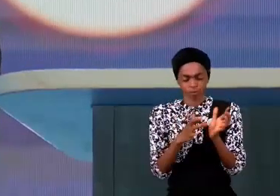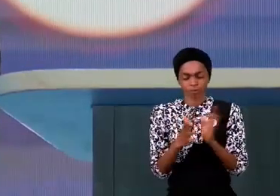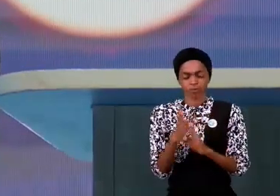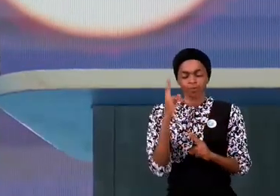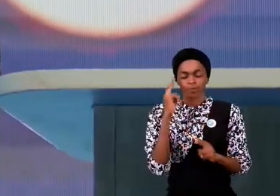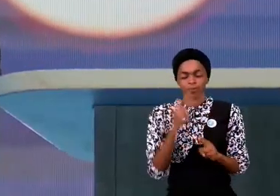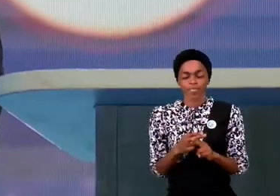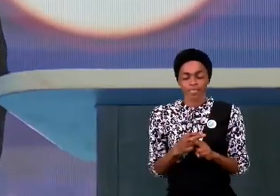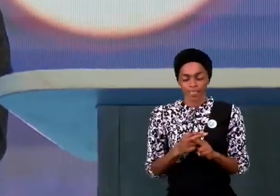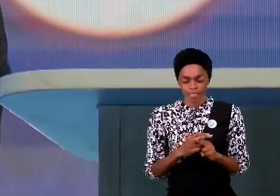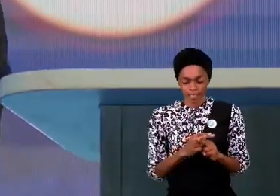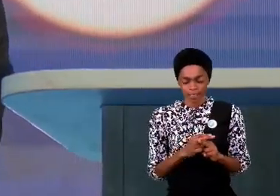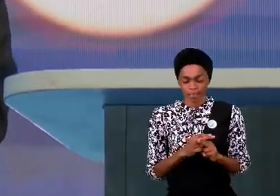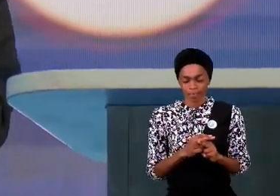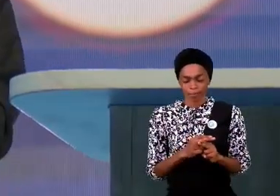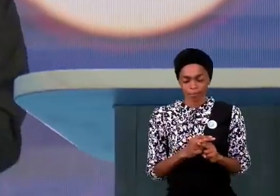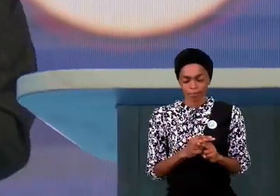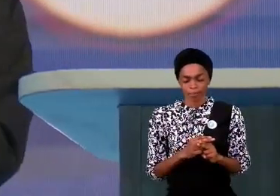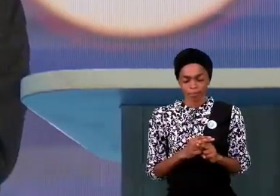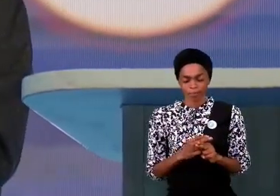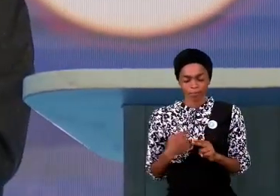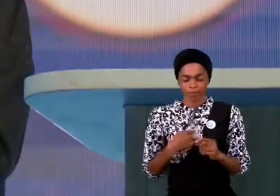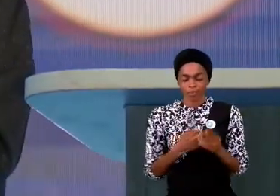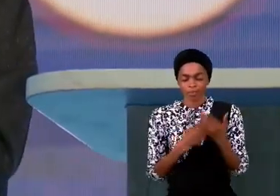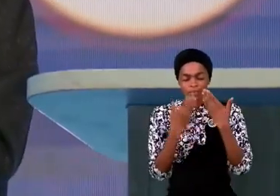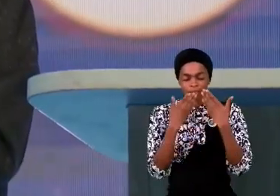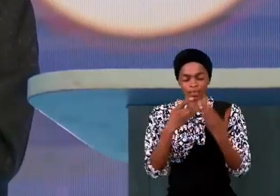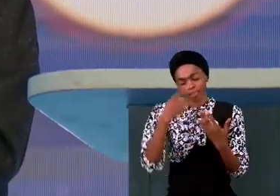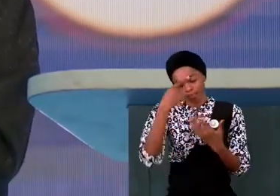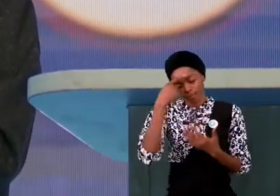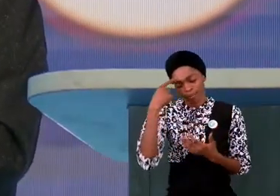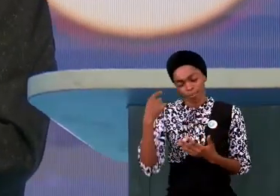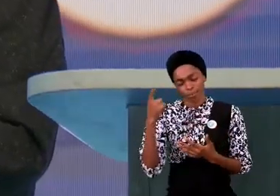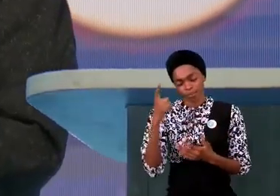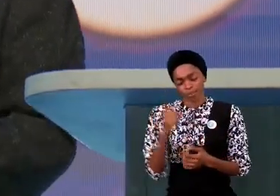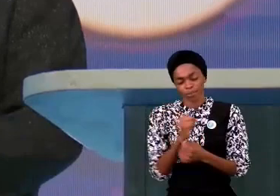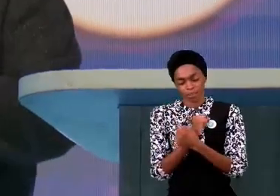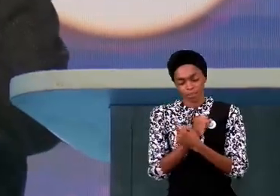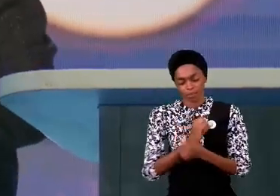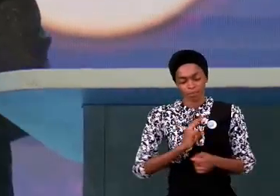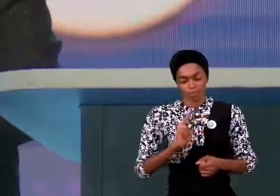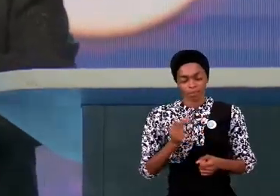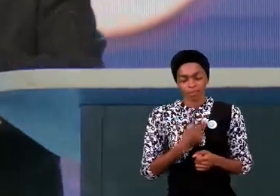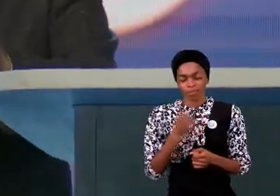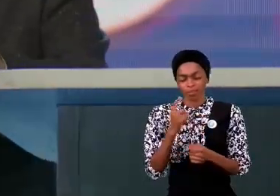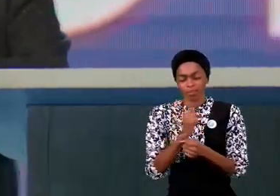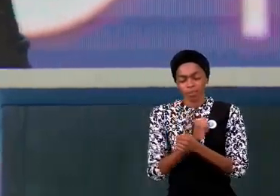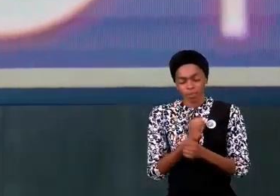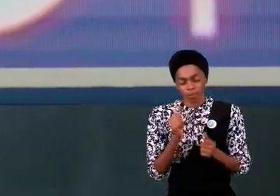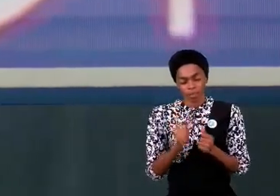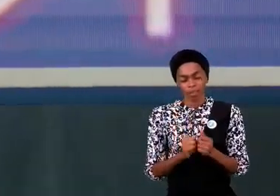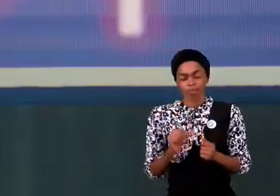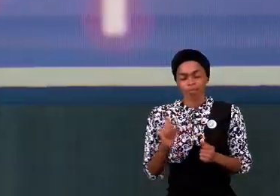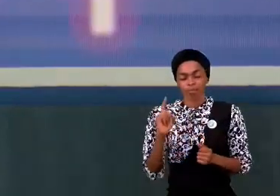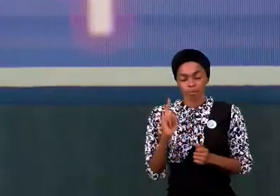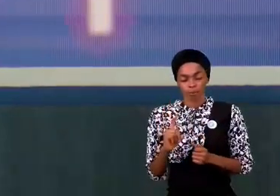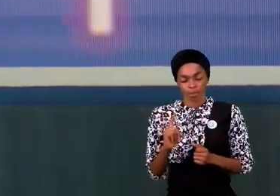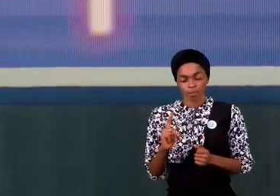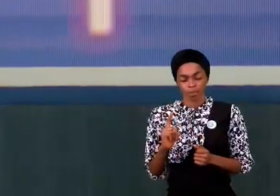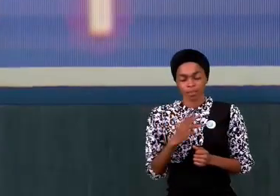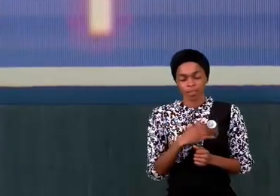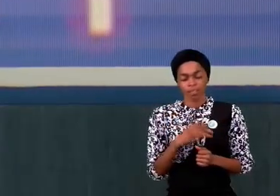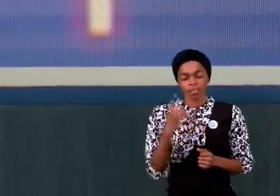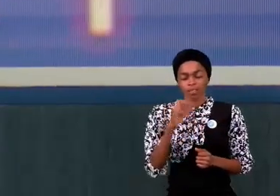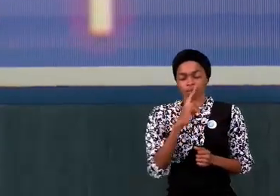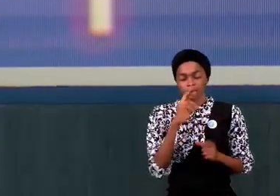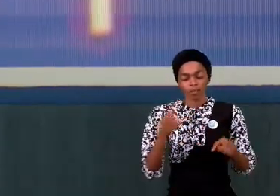everyone. And you are going to bless everyone. The power that never fails